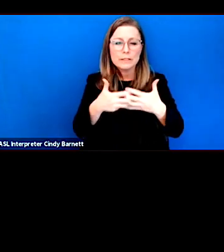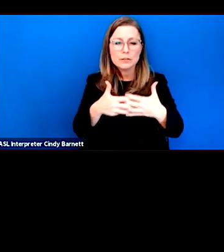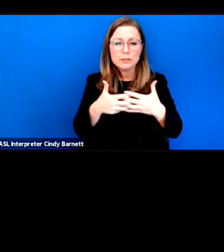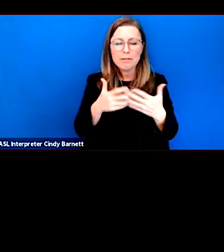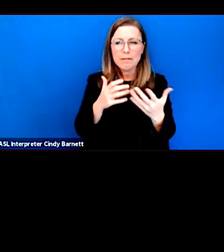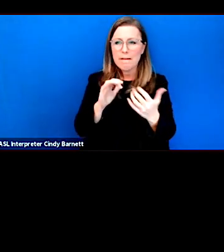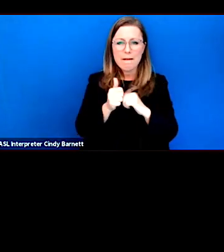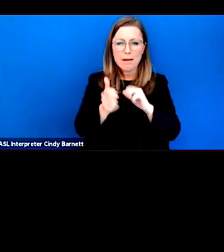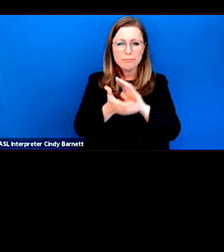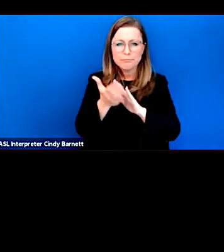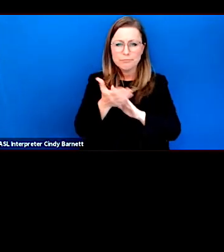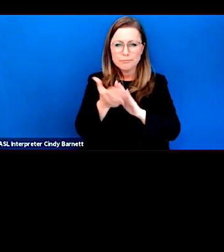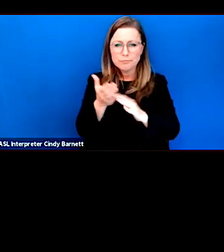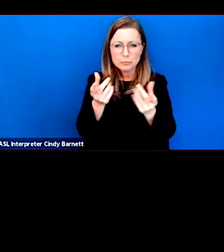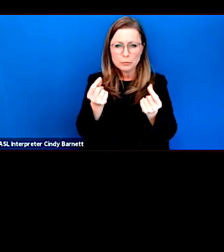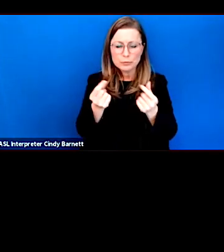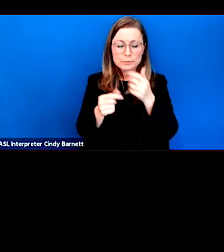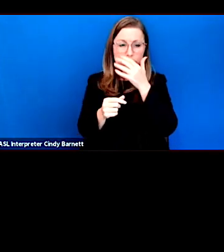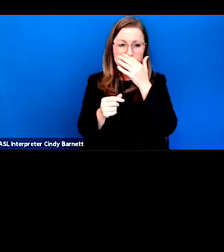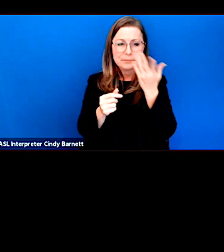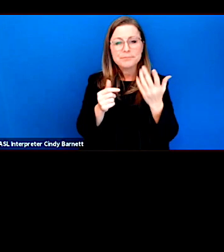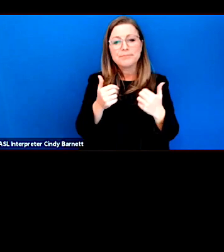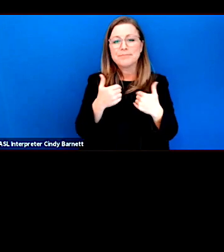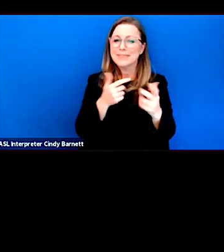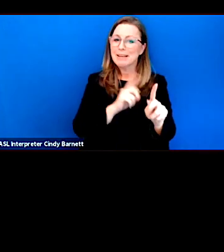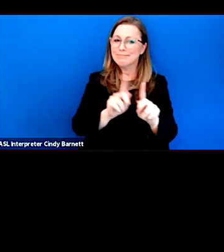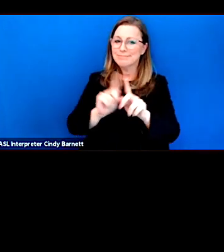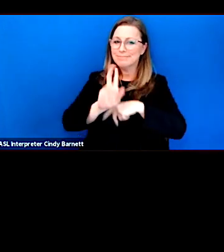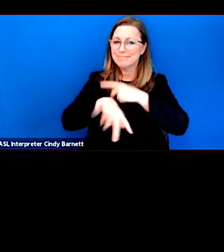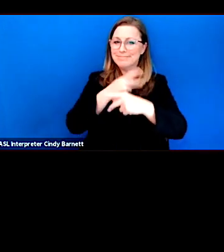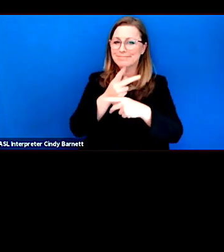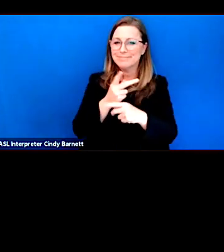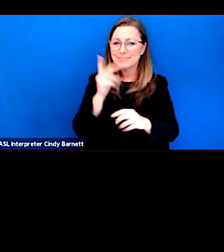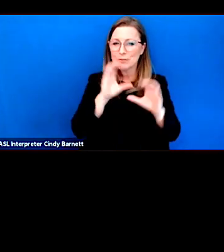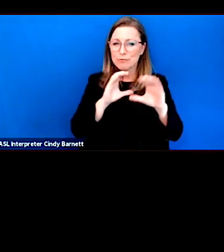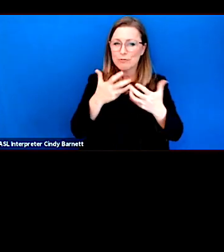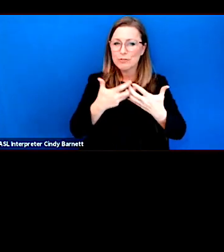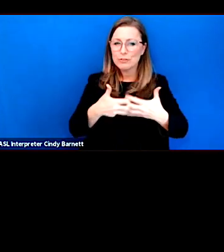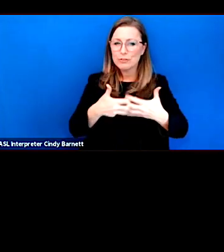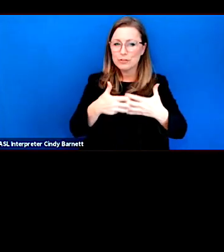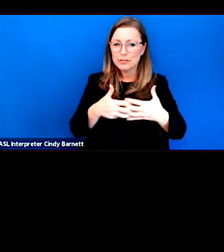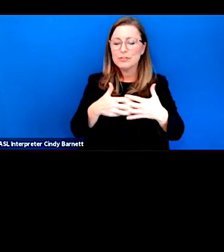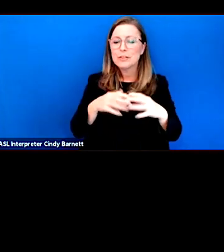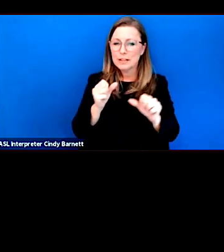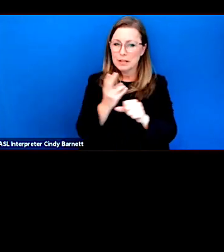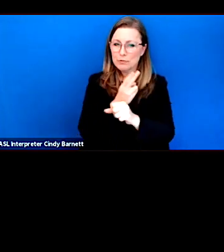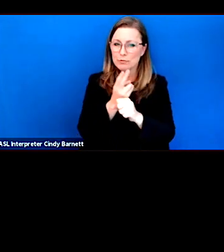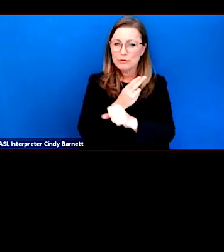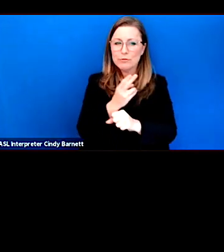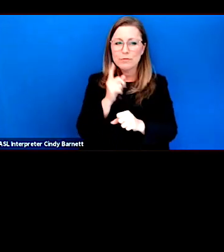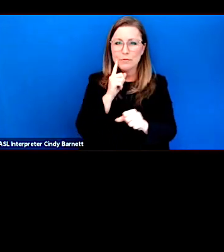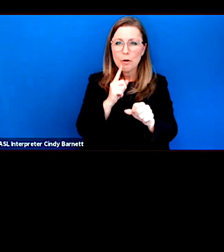There are various types of search engines you can use to search and select pieces of literature for your qualitative